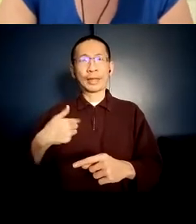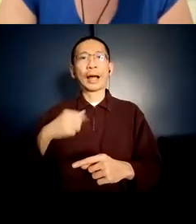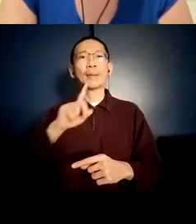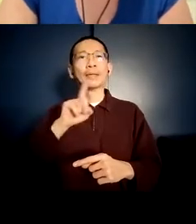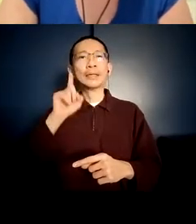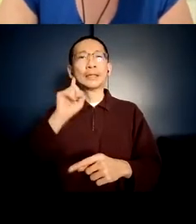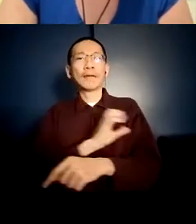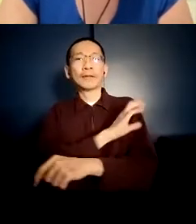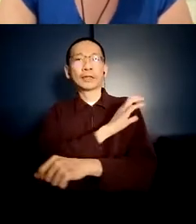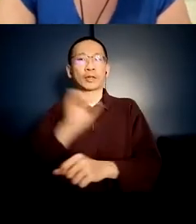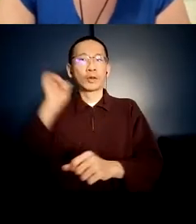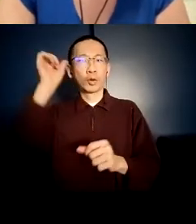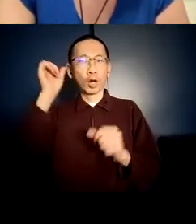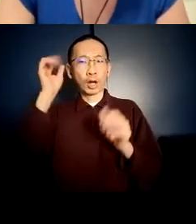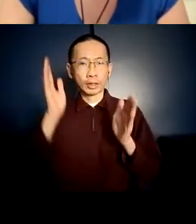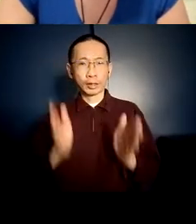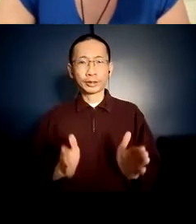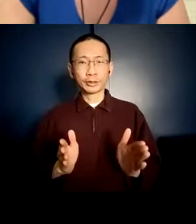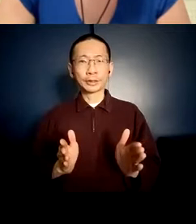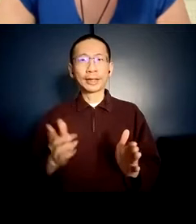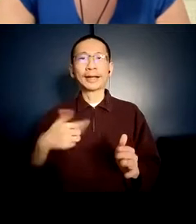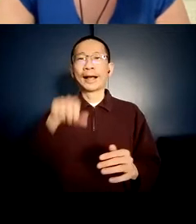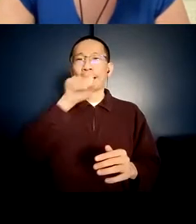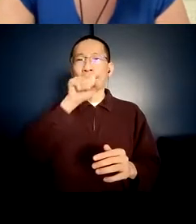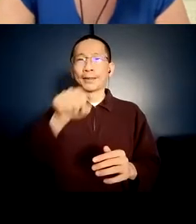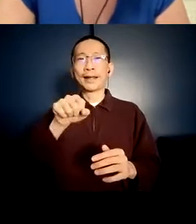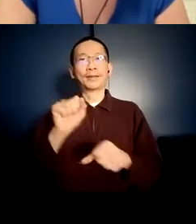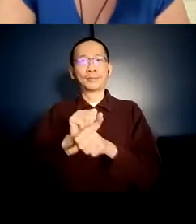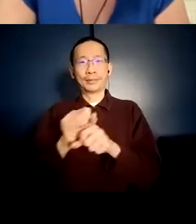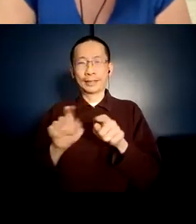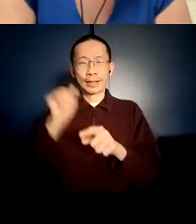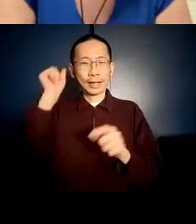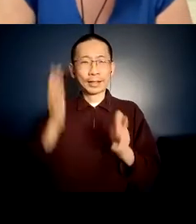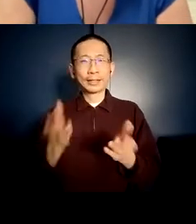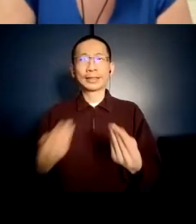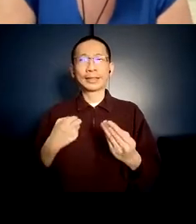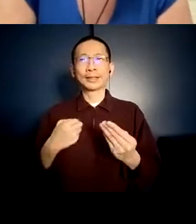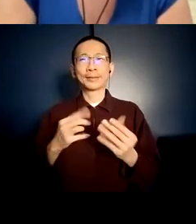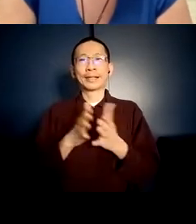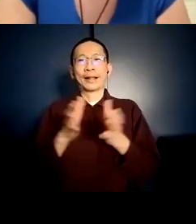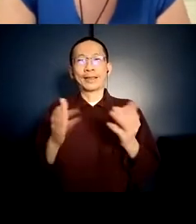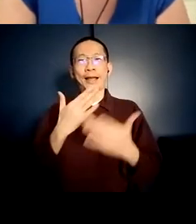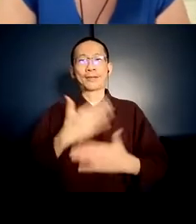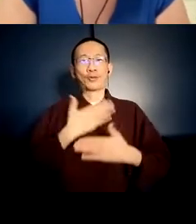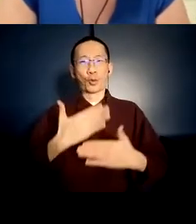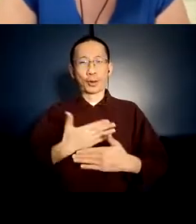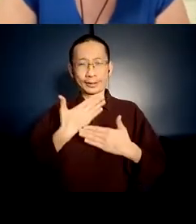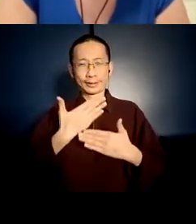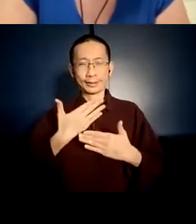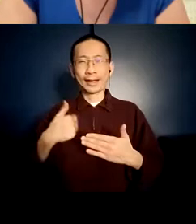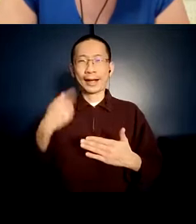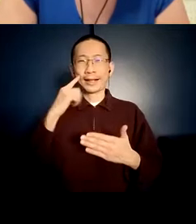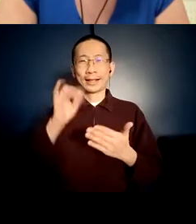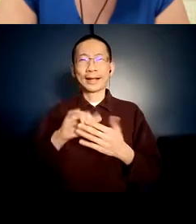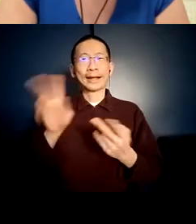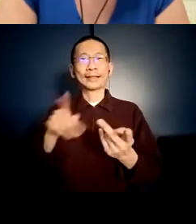clinical audiologist. I love being an audiologist. It brings me a great deal of joy. I believe it's the